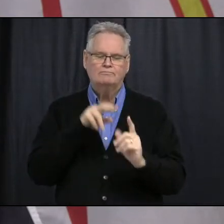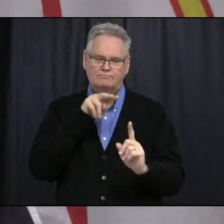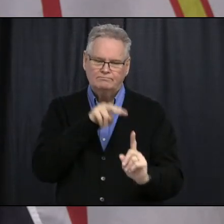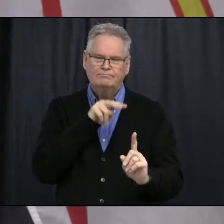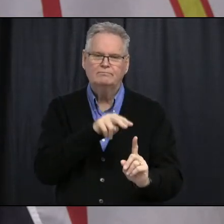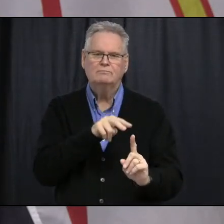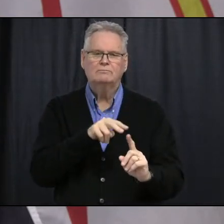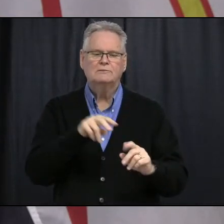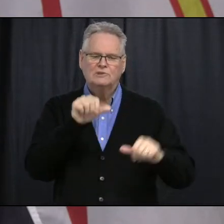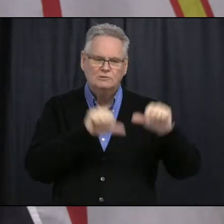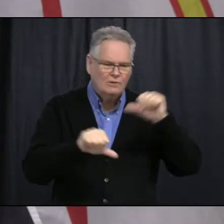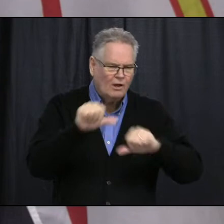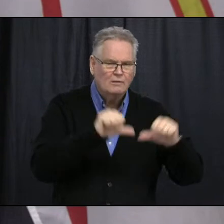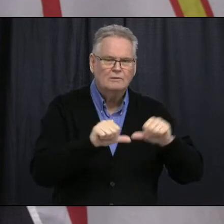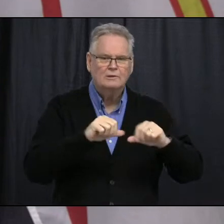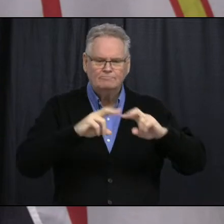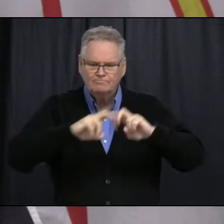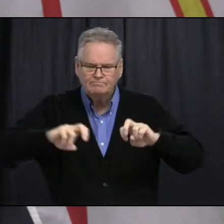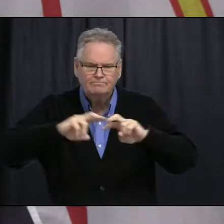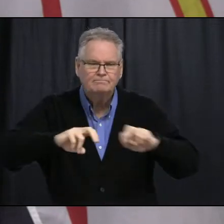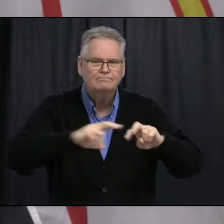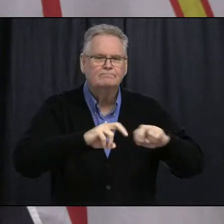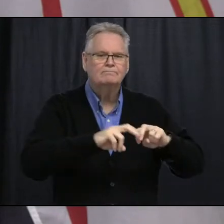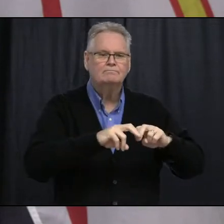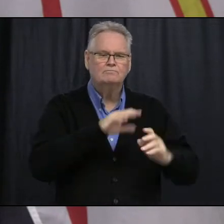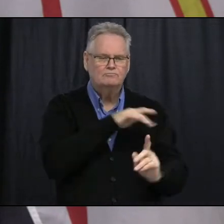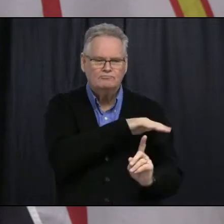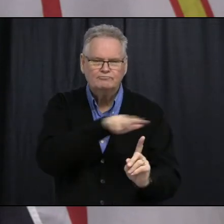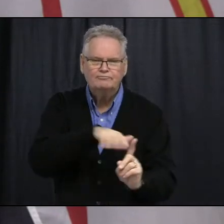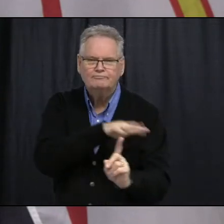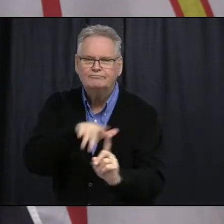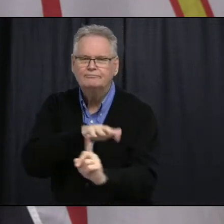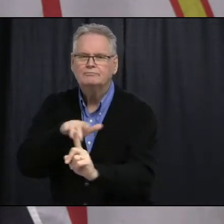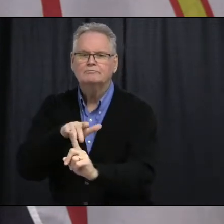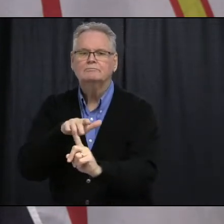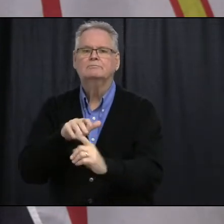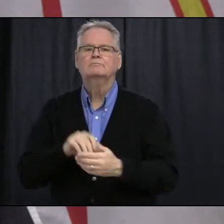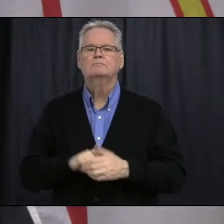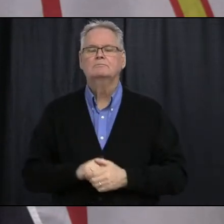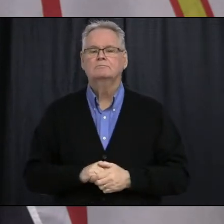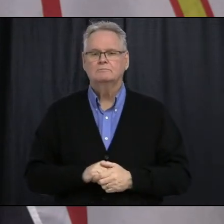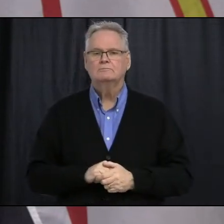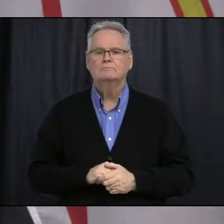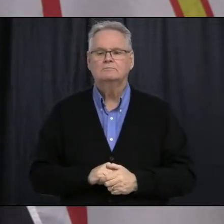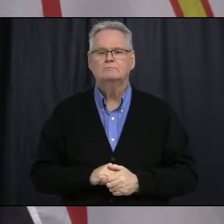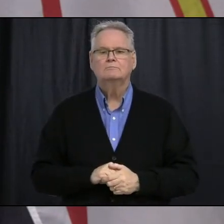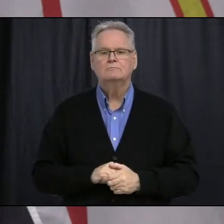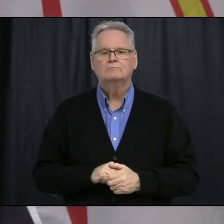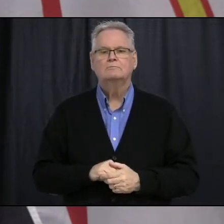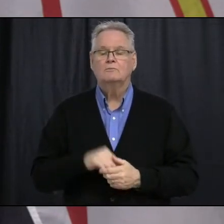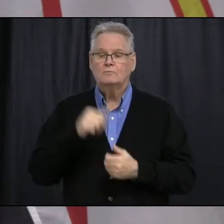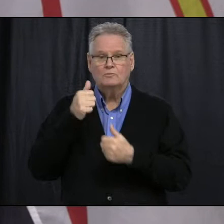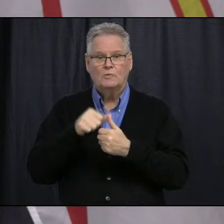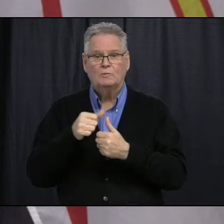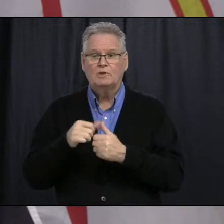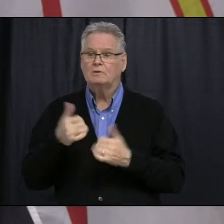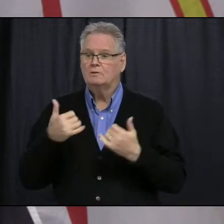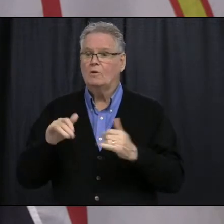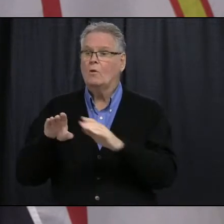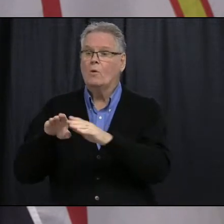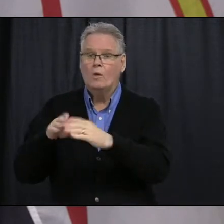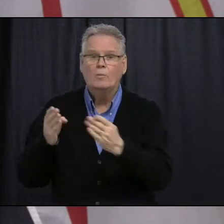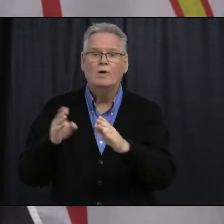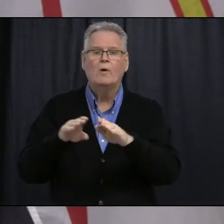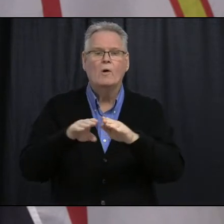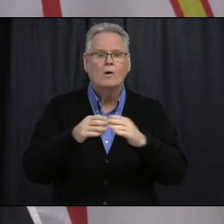protected. So please remember, even throughout our reopening, wear your mask in public spaces, physically distance from